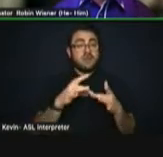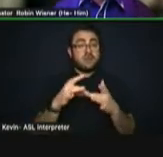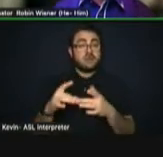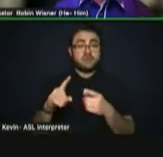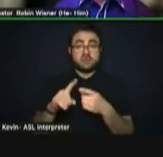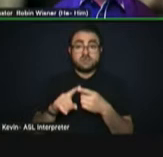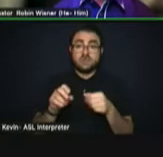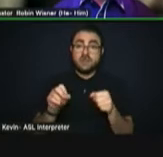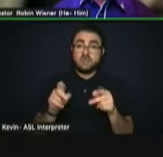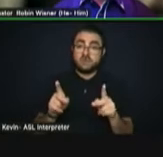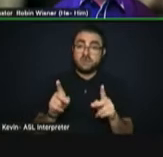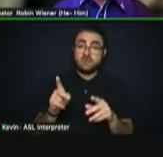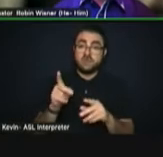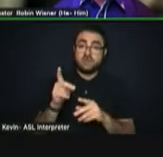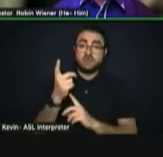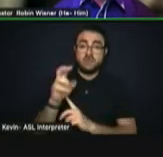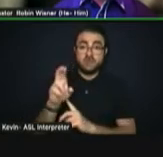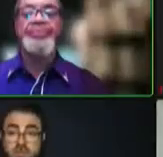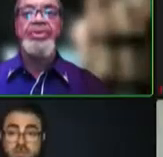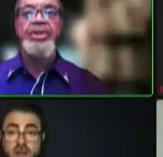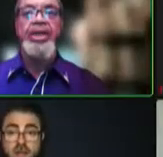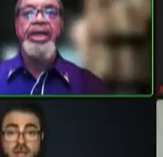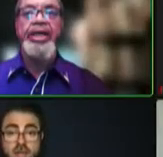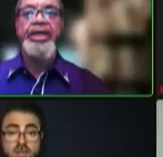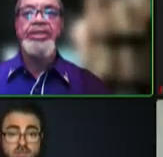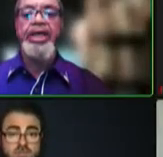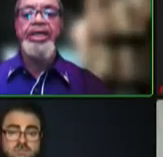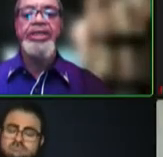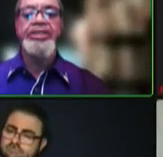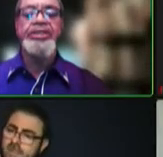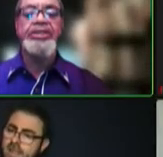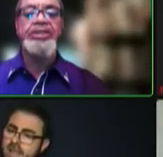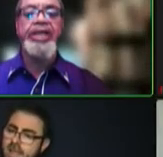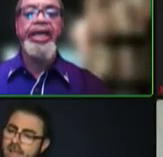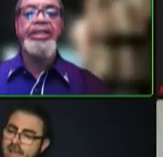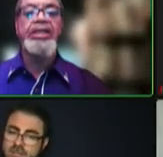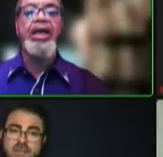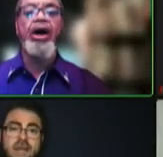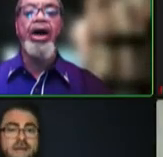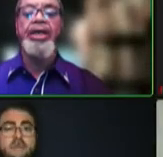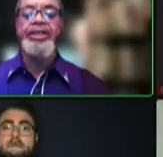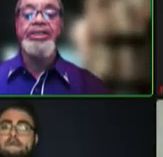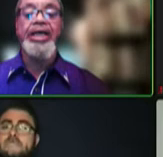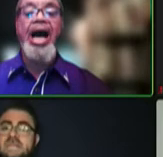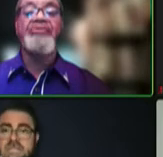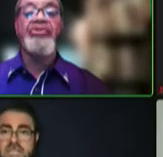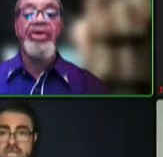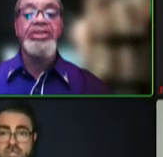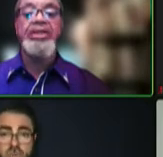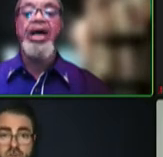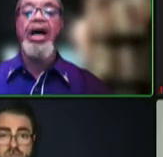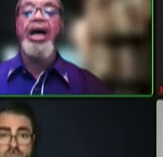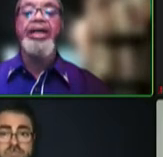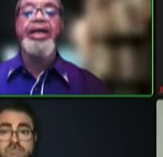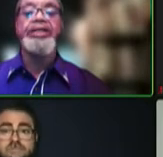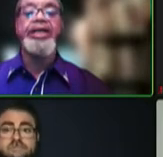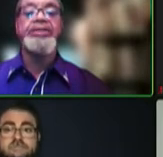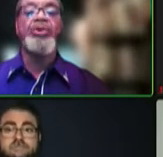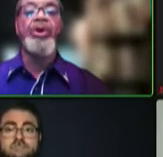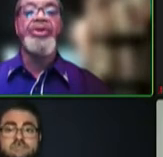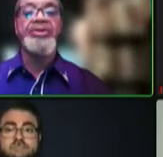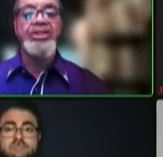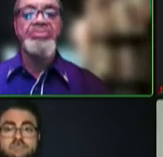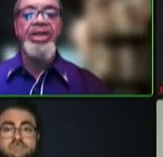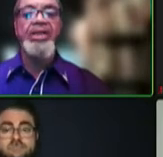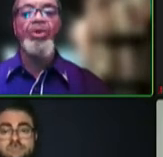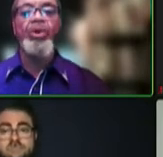a very busy schedule. He is in his state, his conference. He does